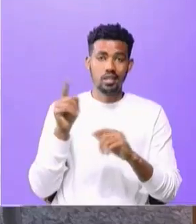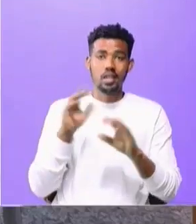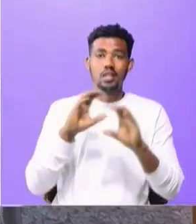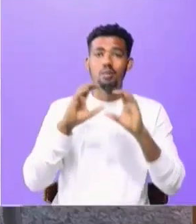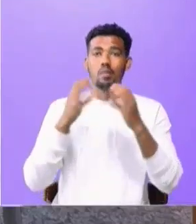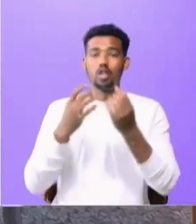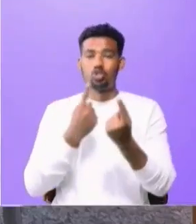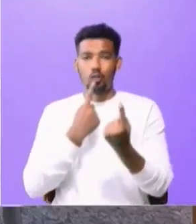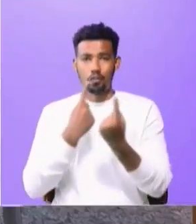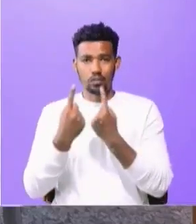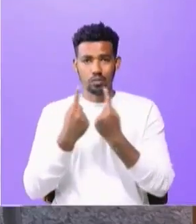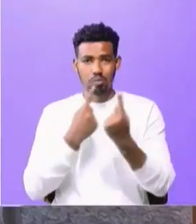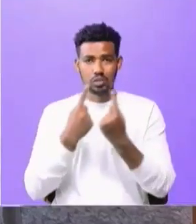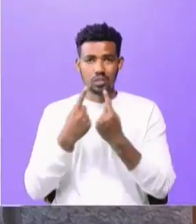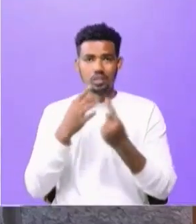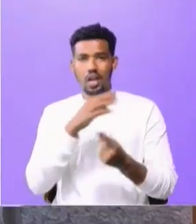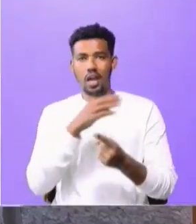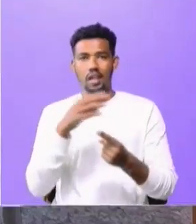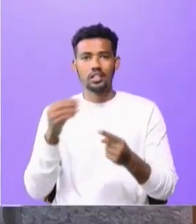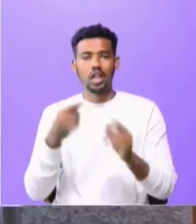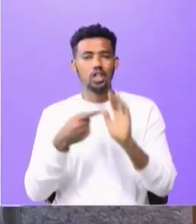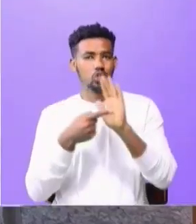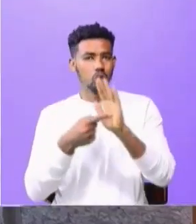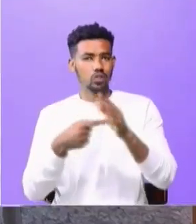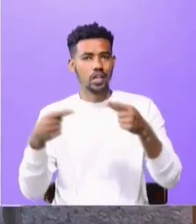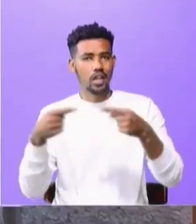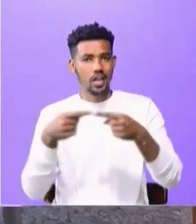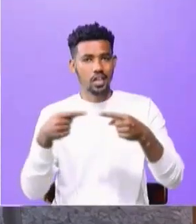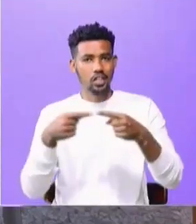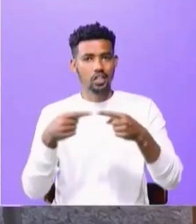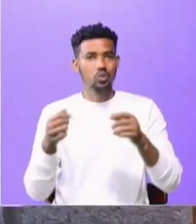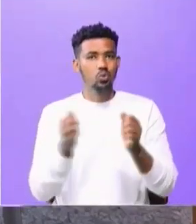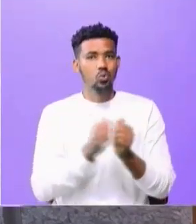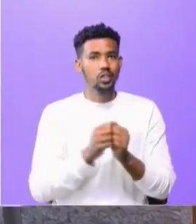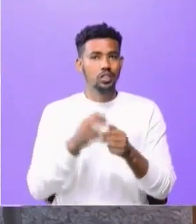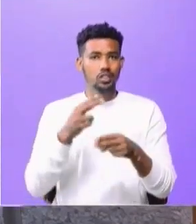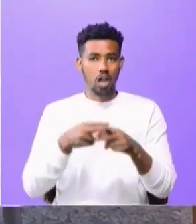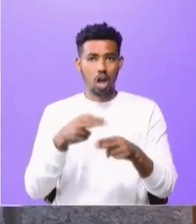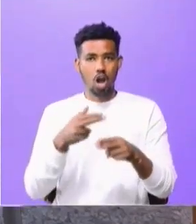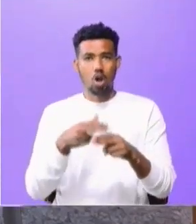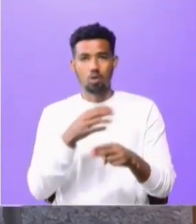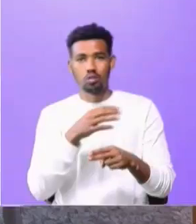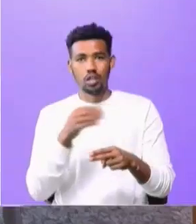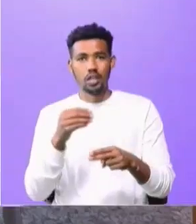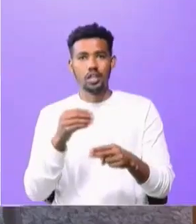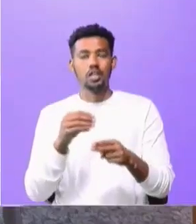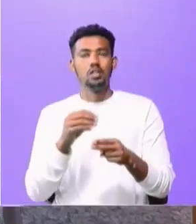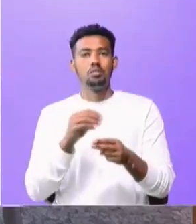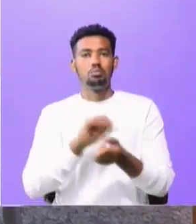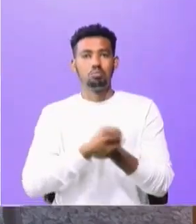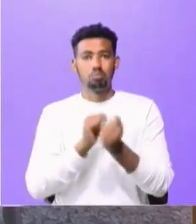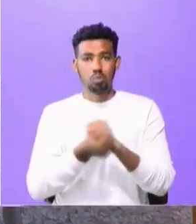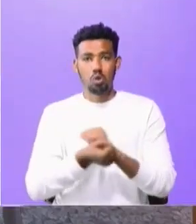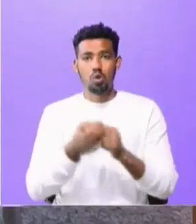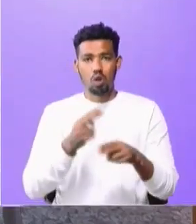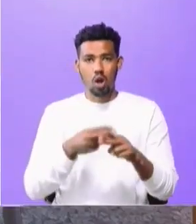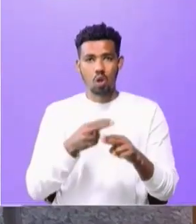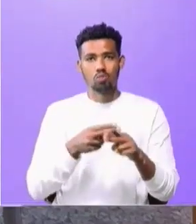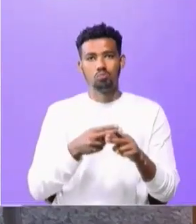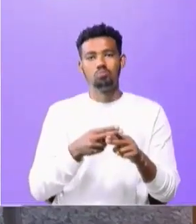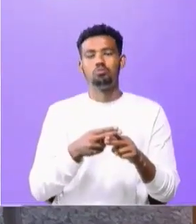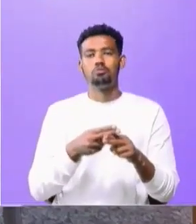of speech and also that show the relationship with noun, it might be pronoun, with verbs